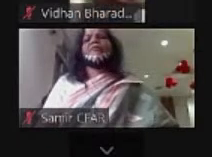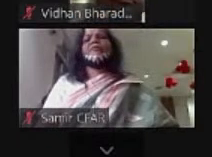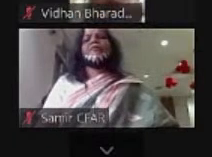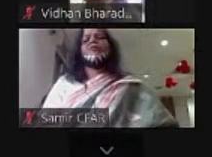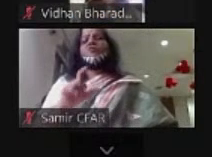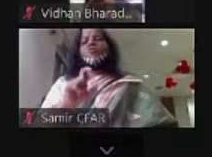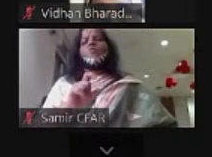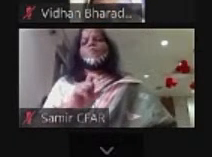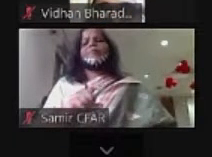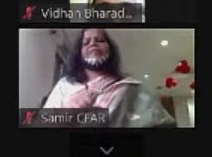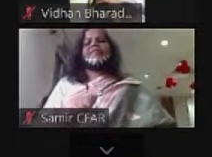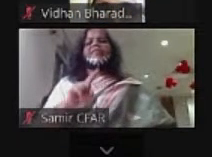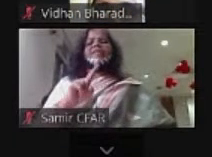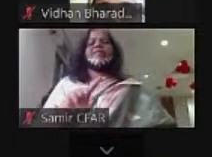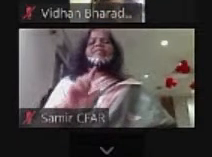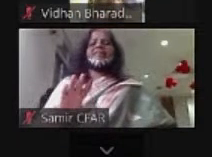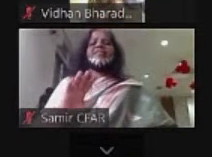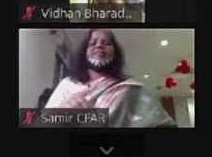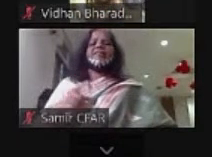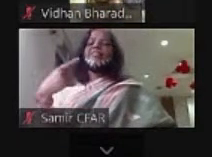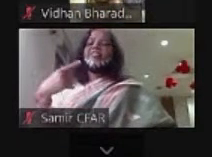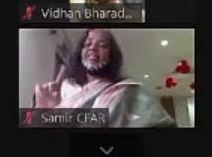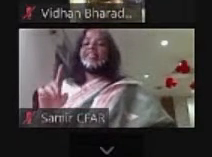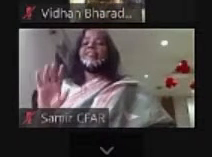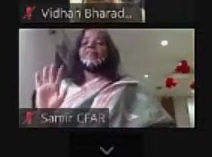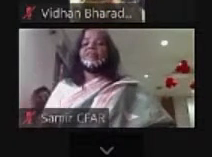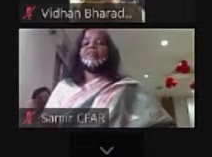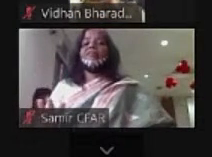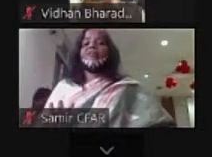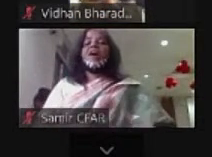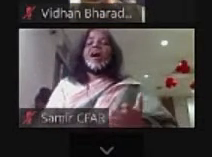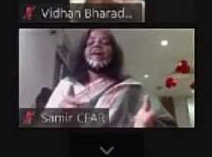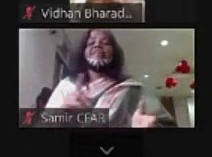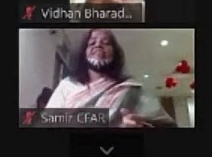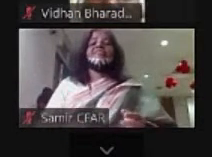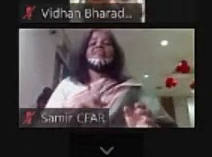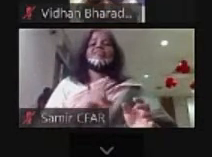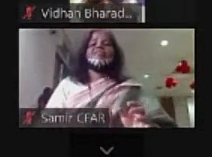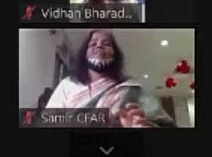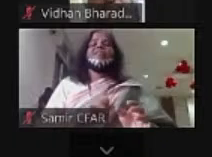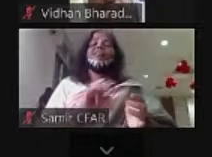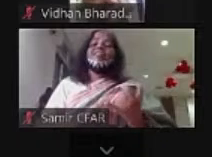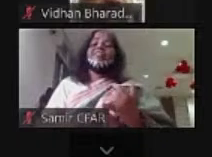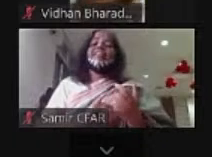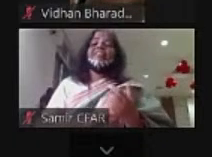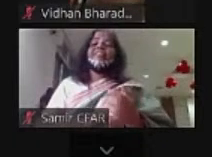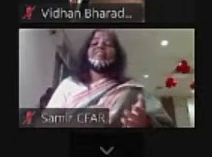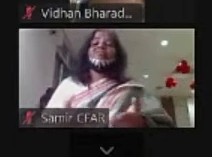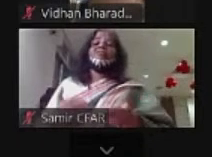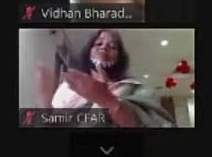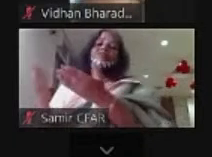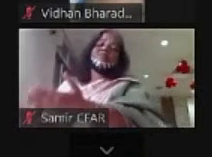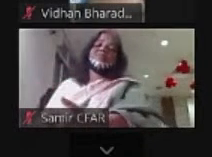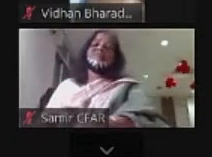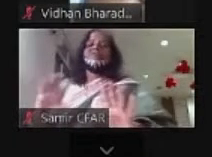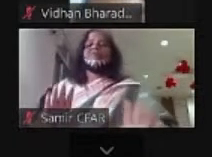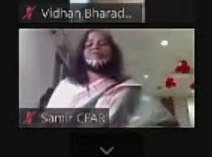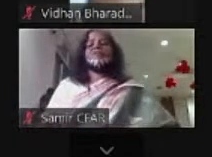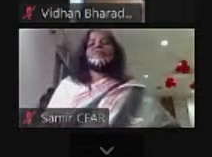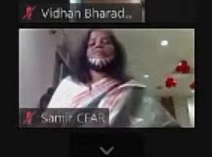disability, if we need to save them from COVID, it's very important that WASH services be provided to